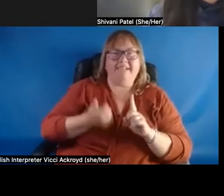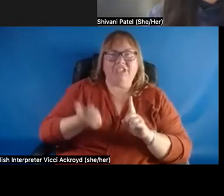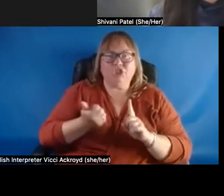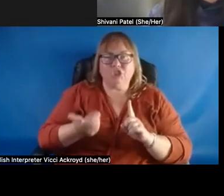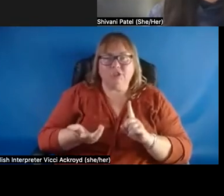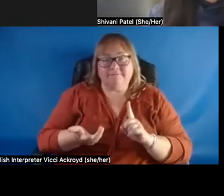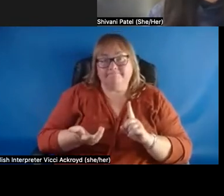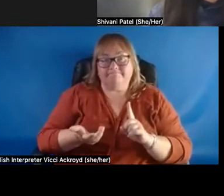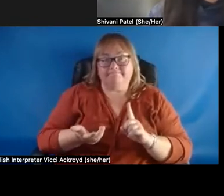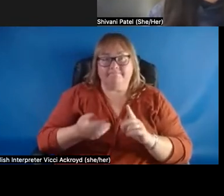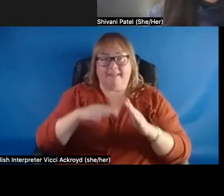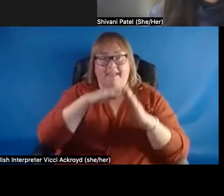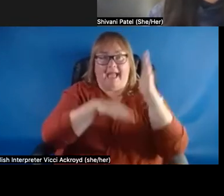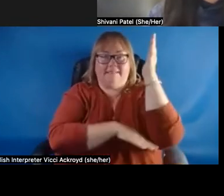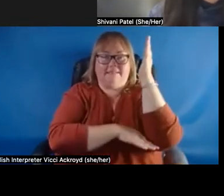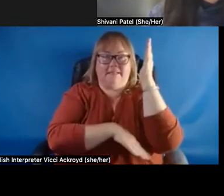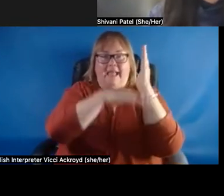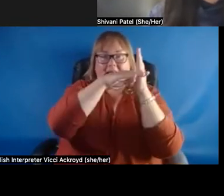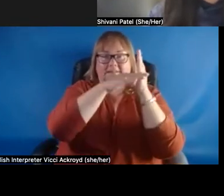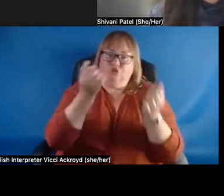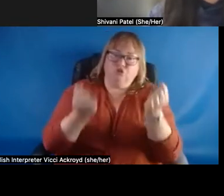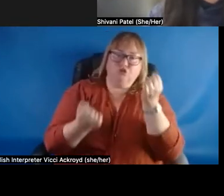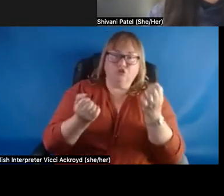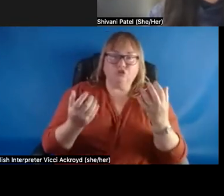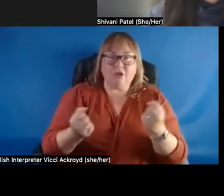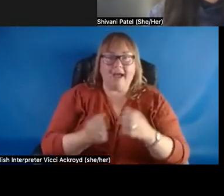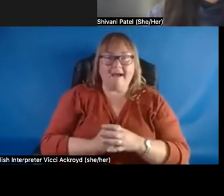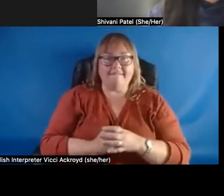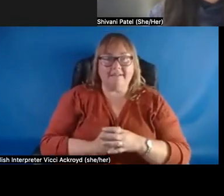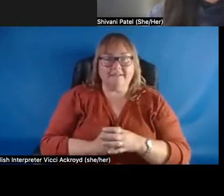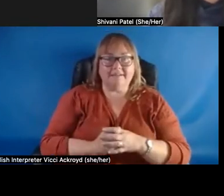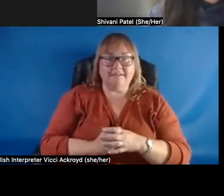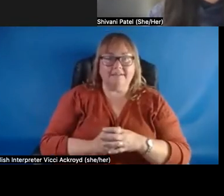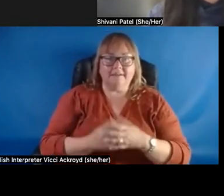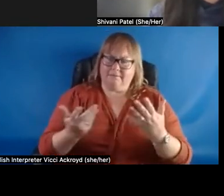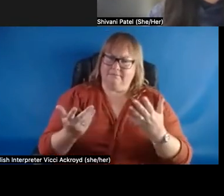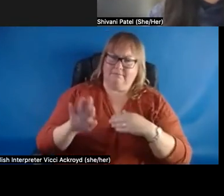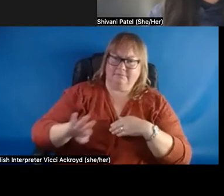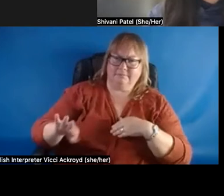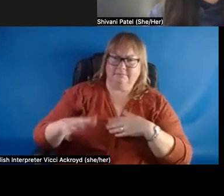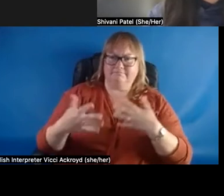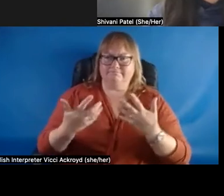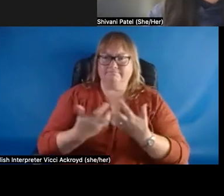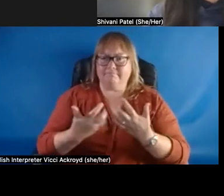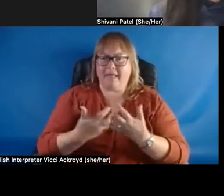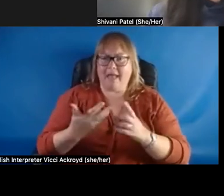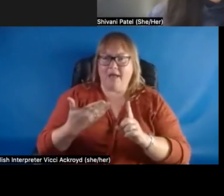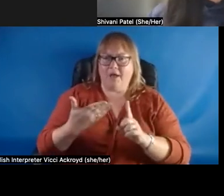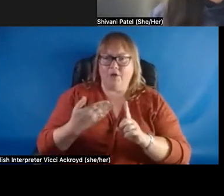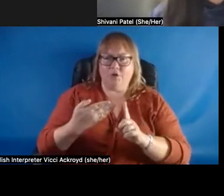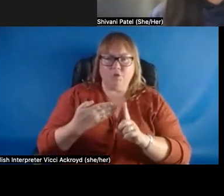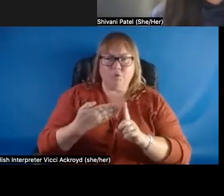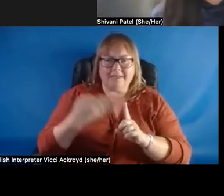one caste and another caste. And it's again like how you identify with casteism, how there are